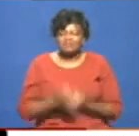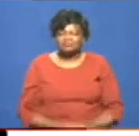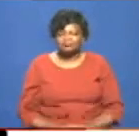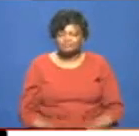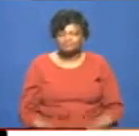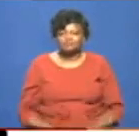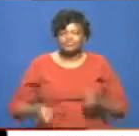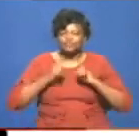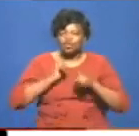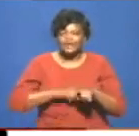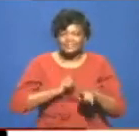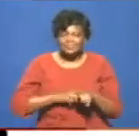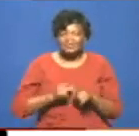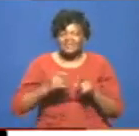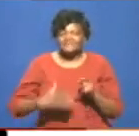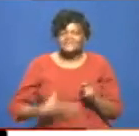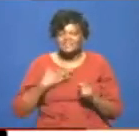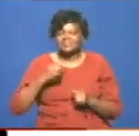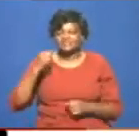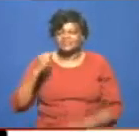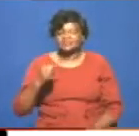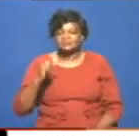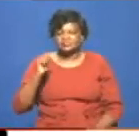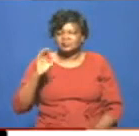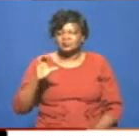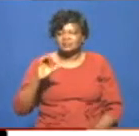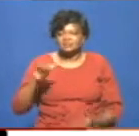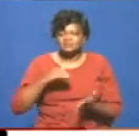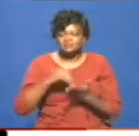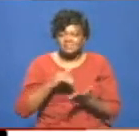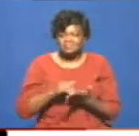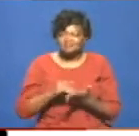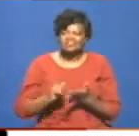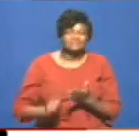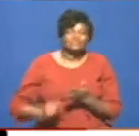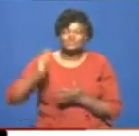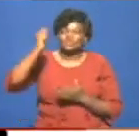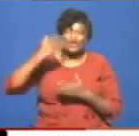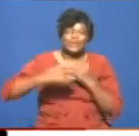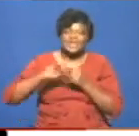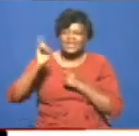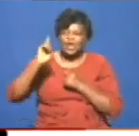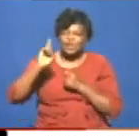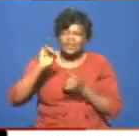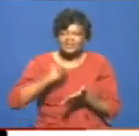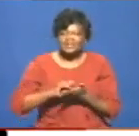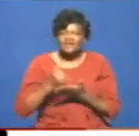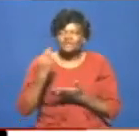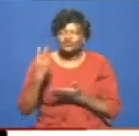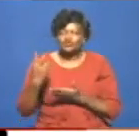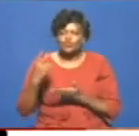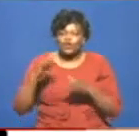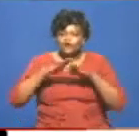remarks during a tour of GTC Center, the tallest building in Nairobi that has 42 floors.